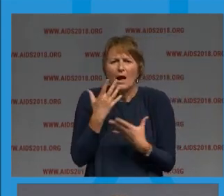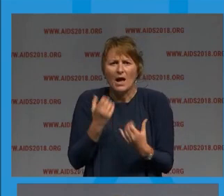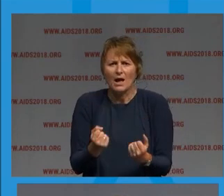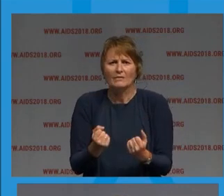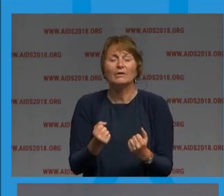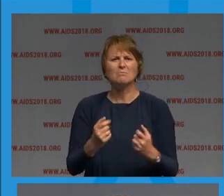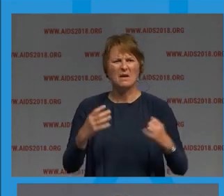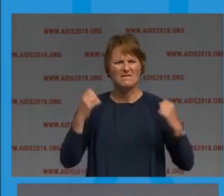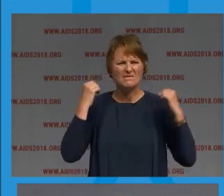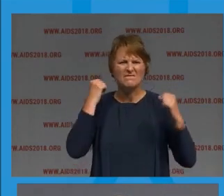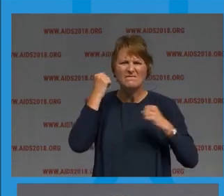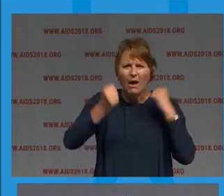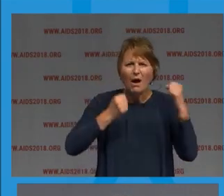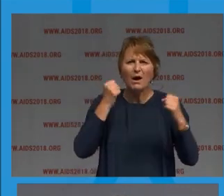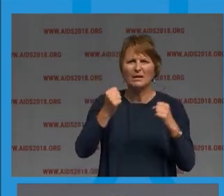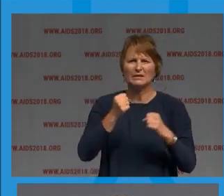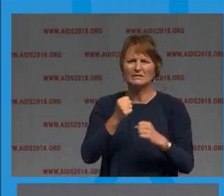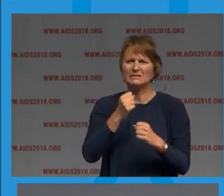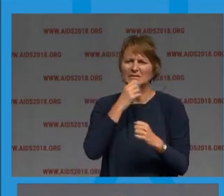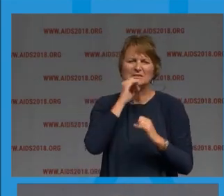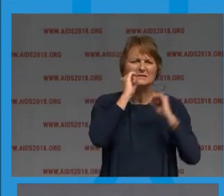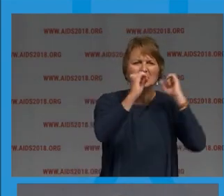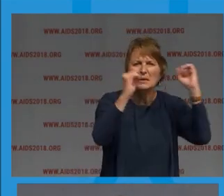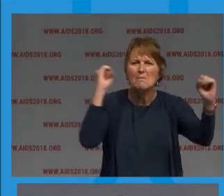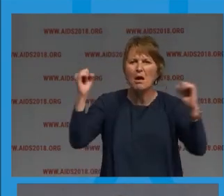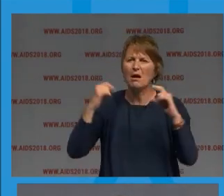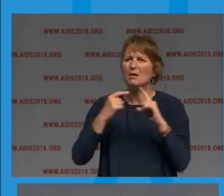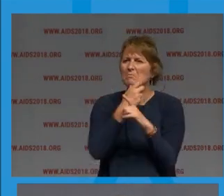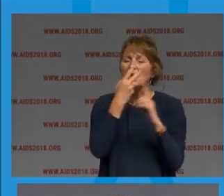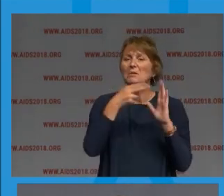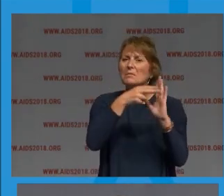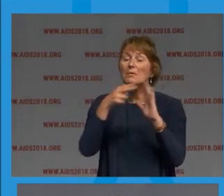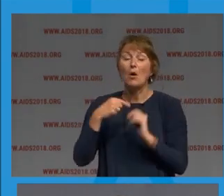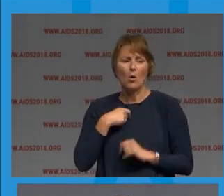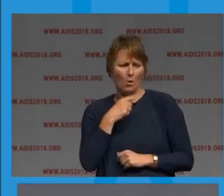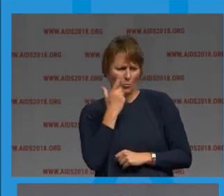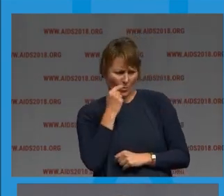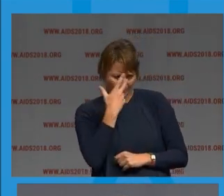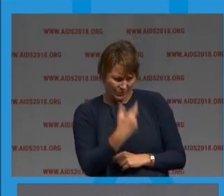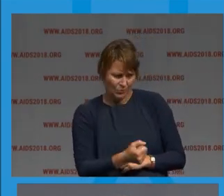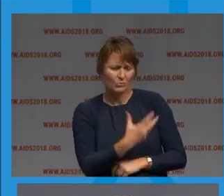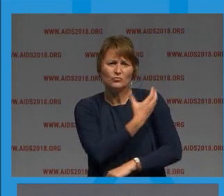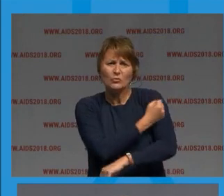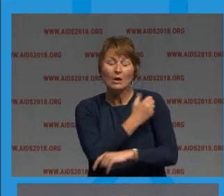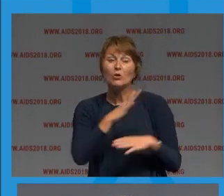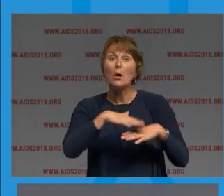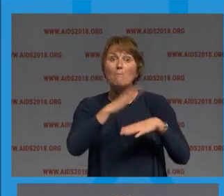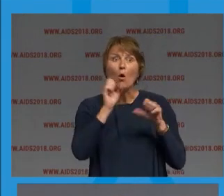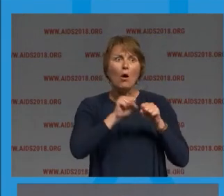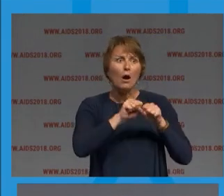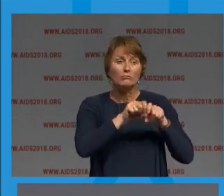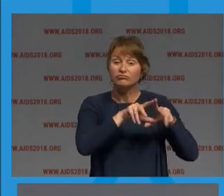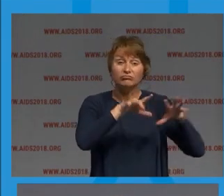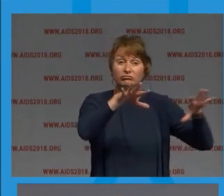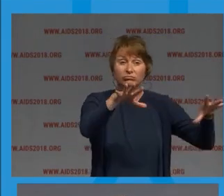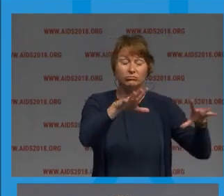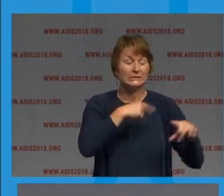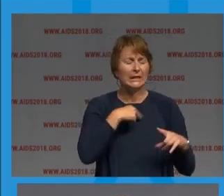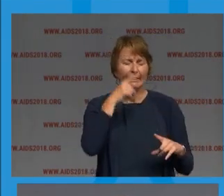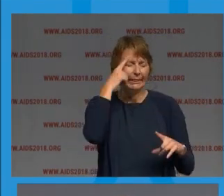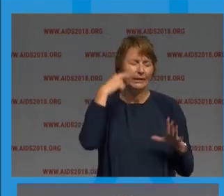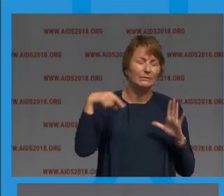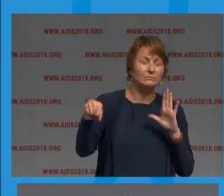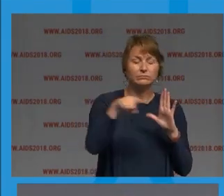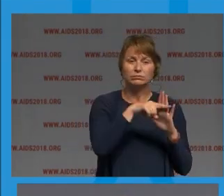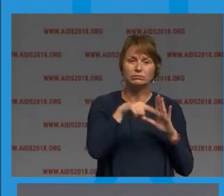stigma and stereotypes faced by women who use drugs are accelerated.